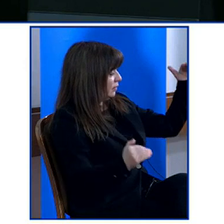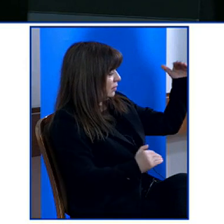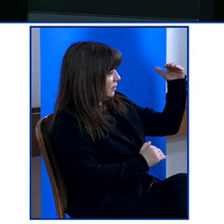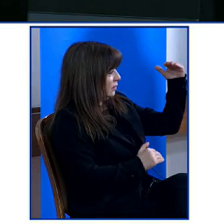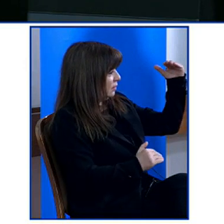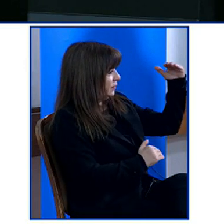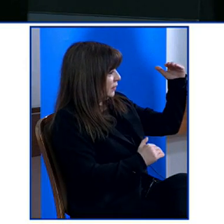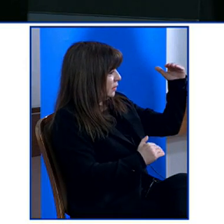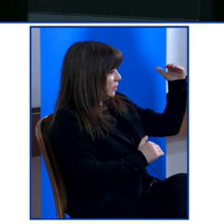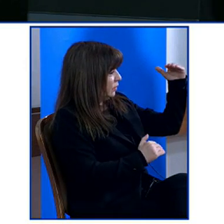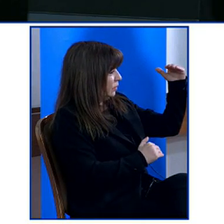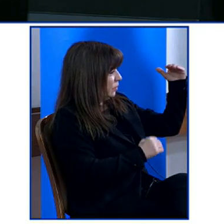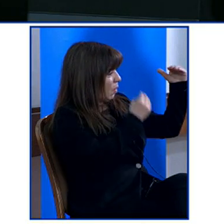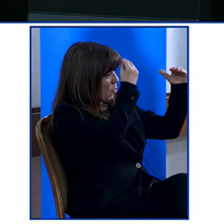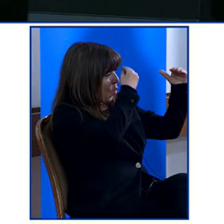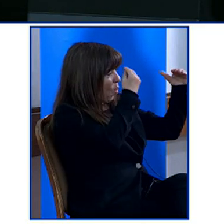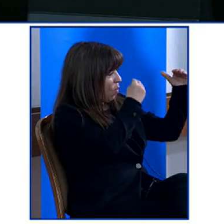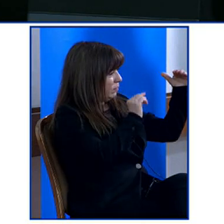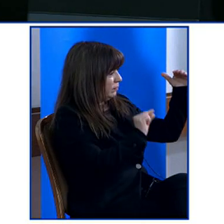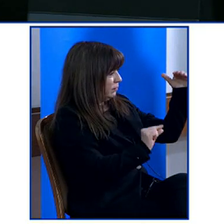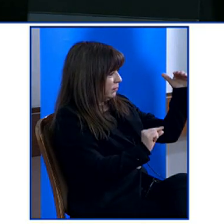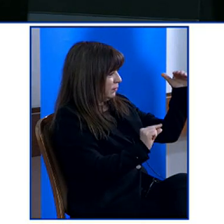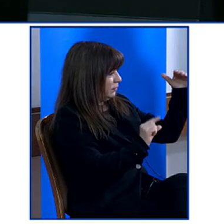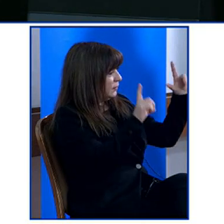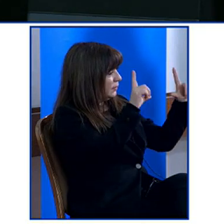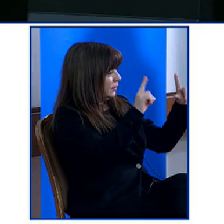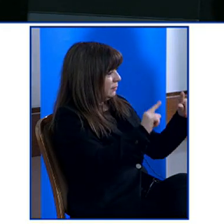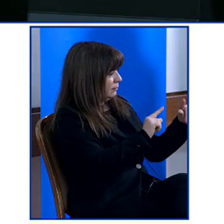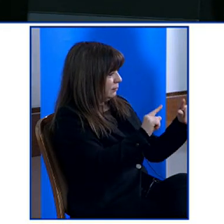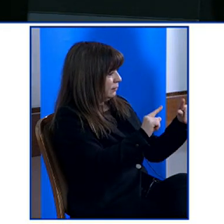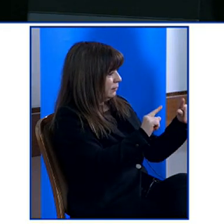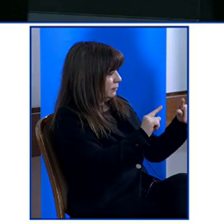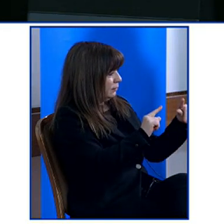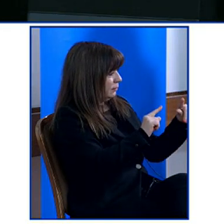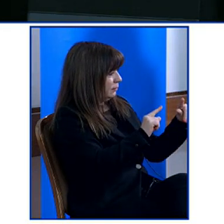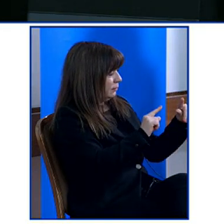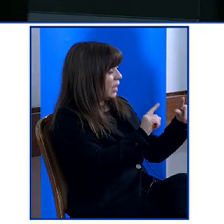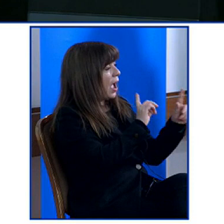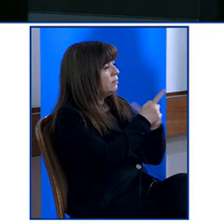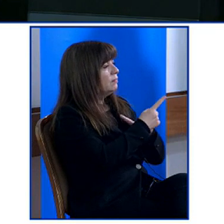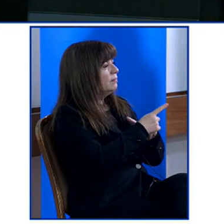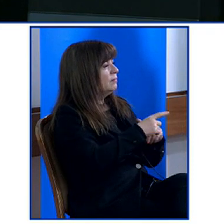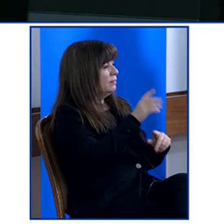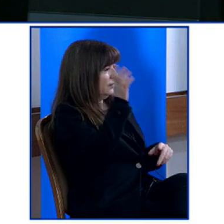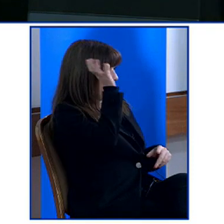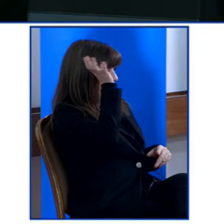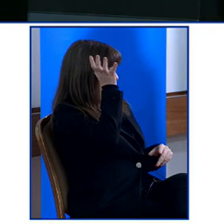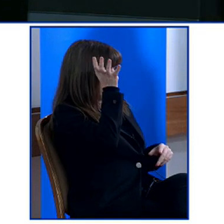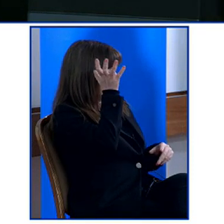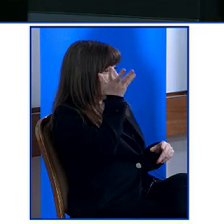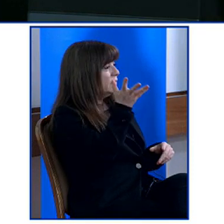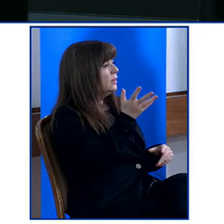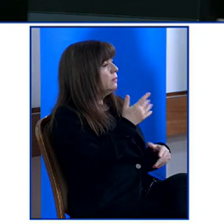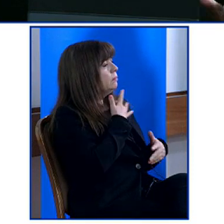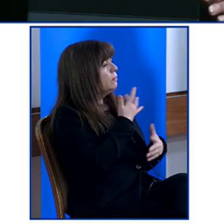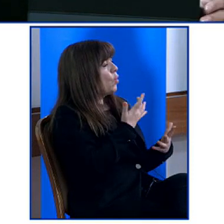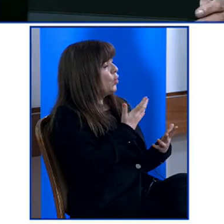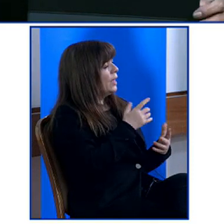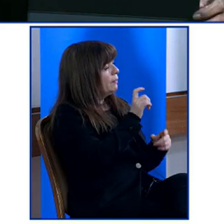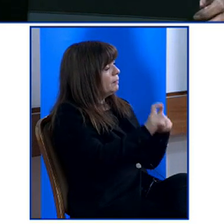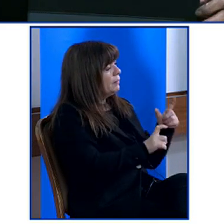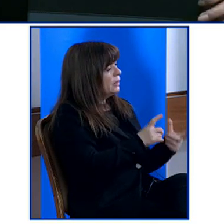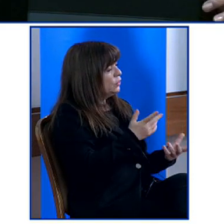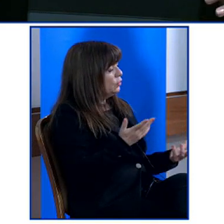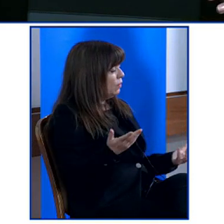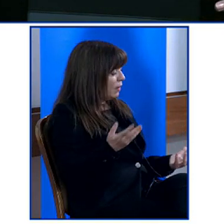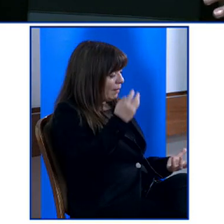little, or in fact not at all. But what this doesn't tell us is why people are worried, what they're